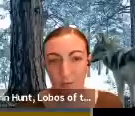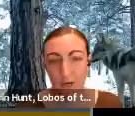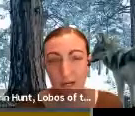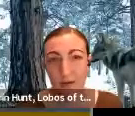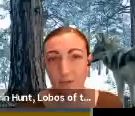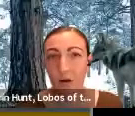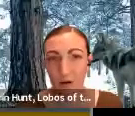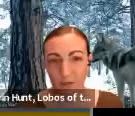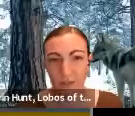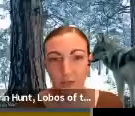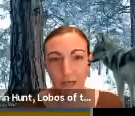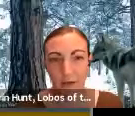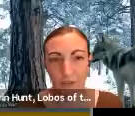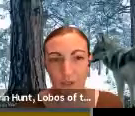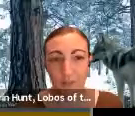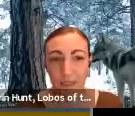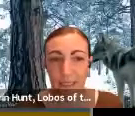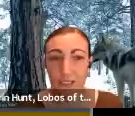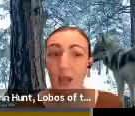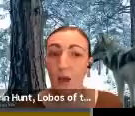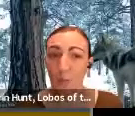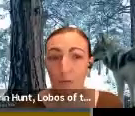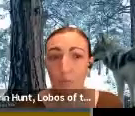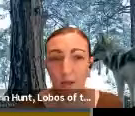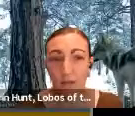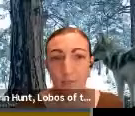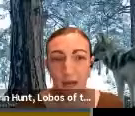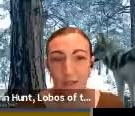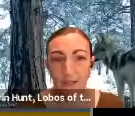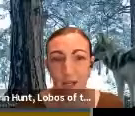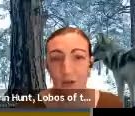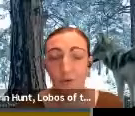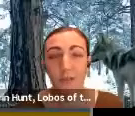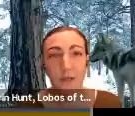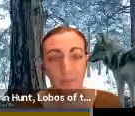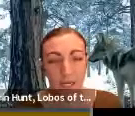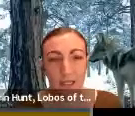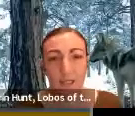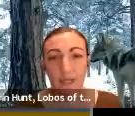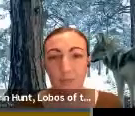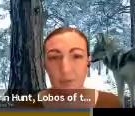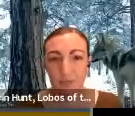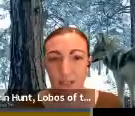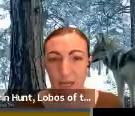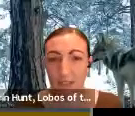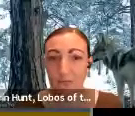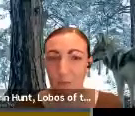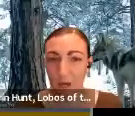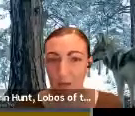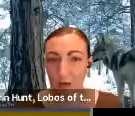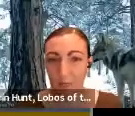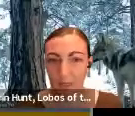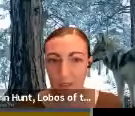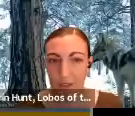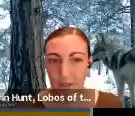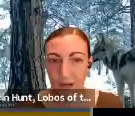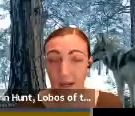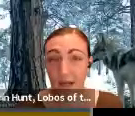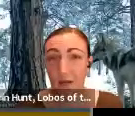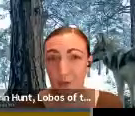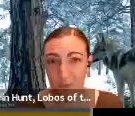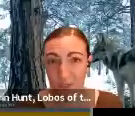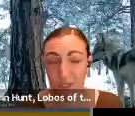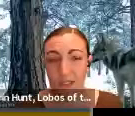wild recovery if they're also allowed to release well-bonded packs who could immediately boost the size of the wild